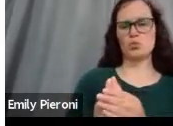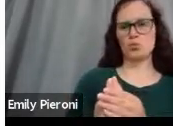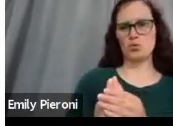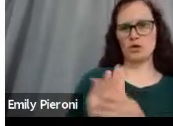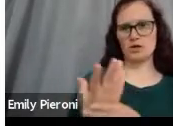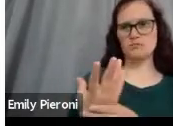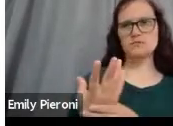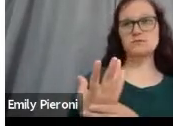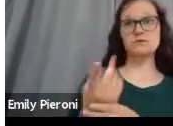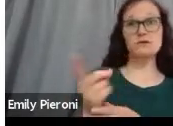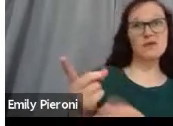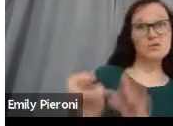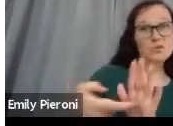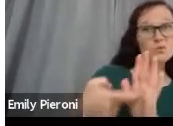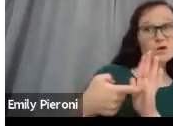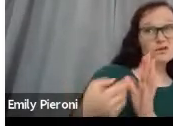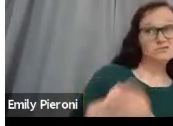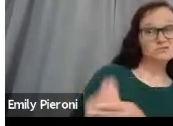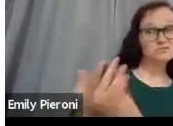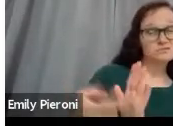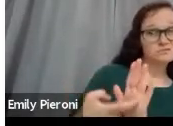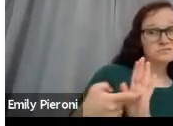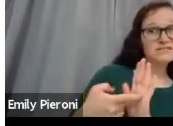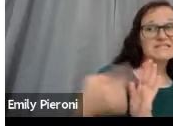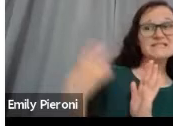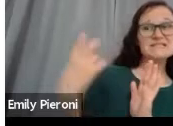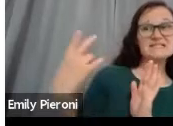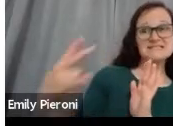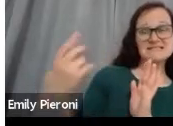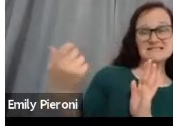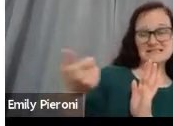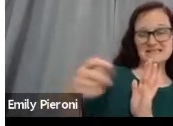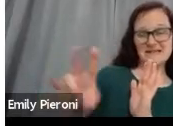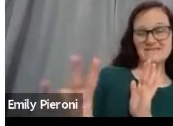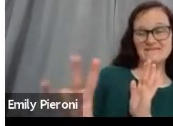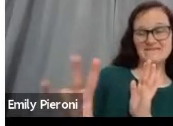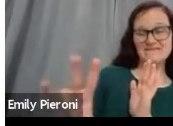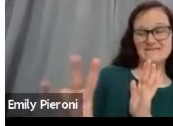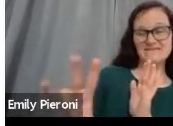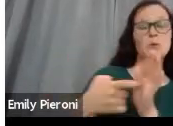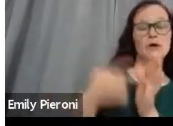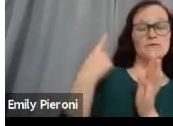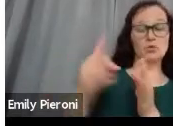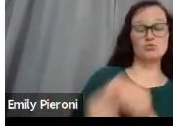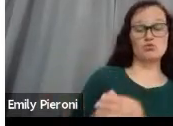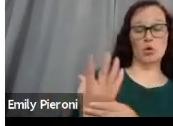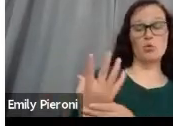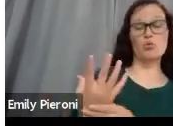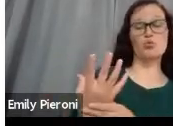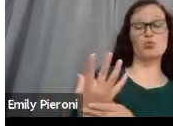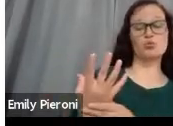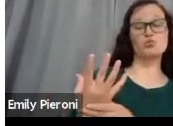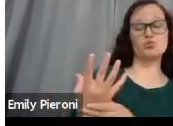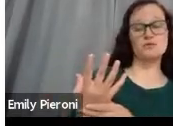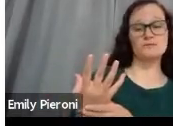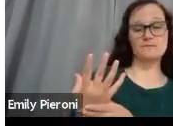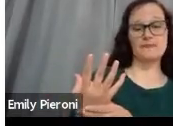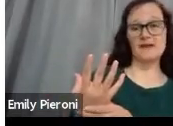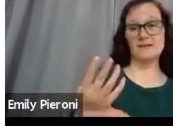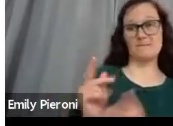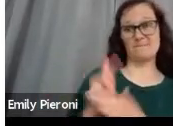They require 17 essential nutrients for growth and fruiting, plant survival. And